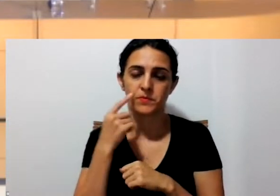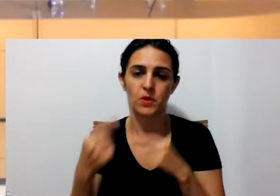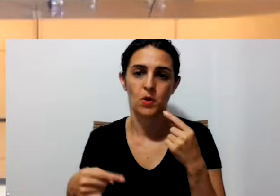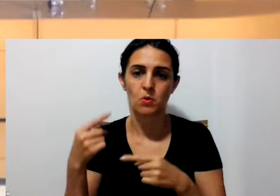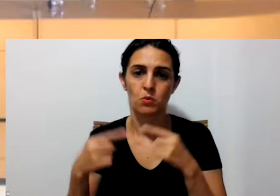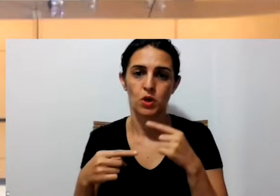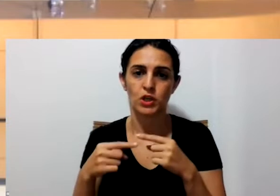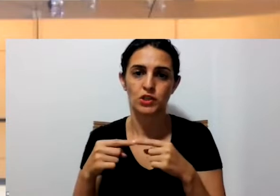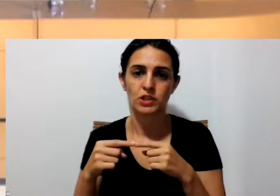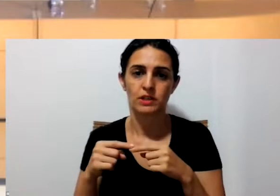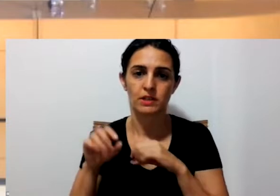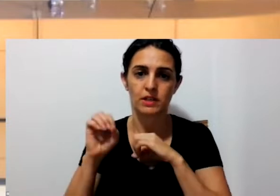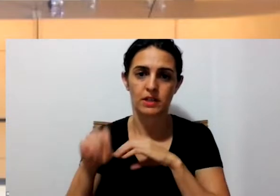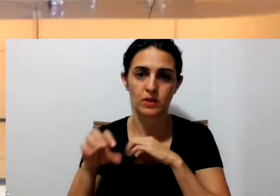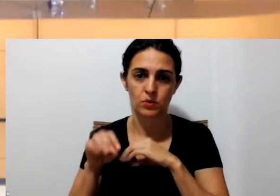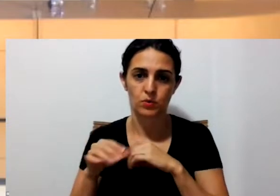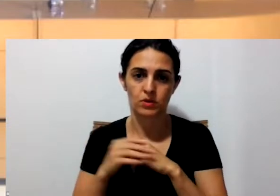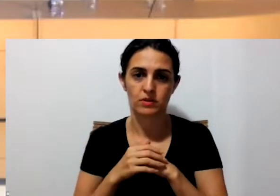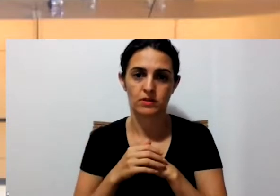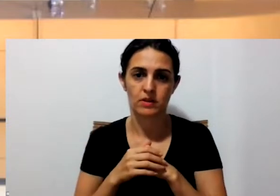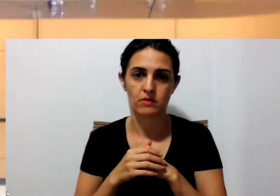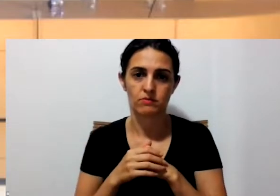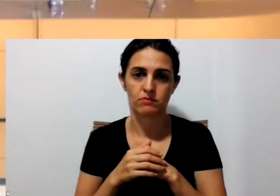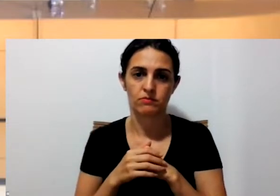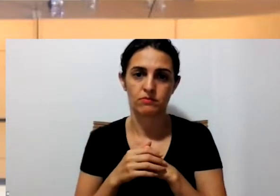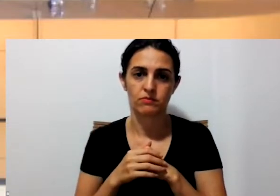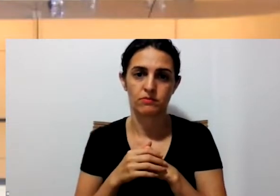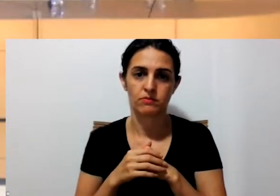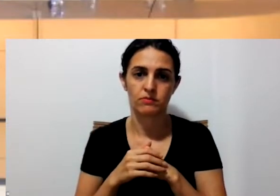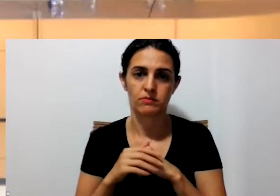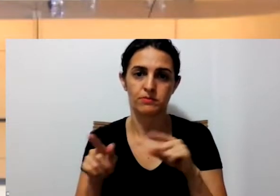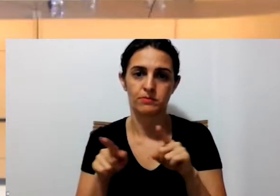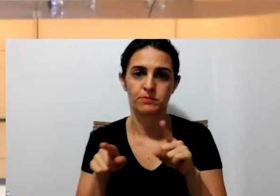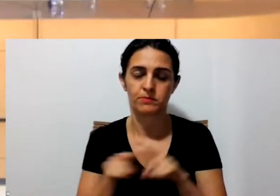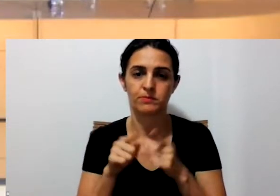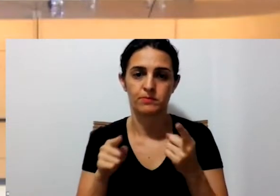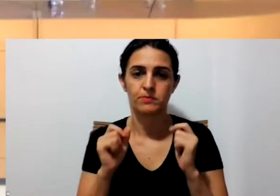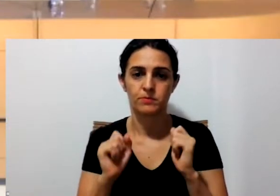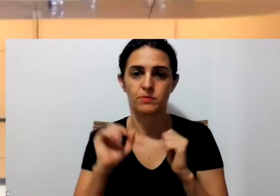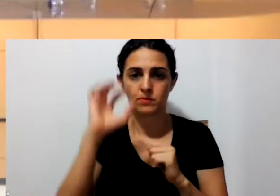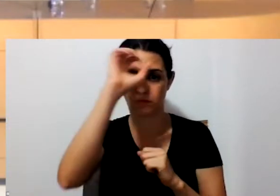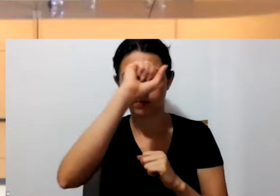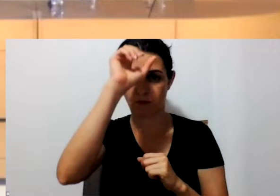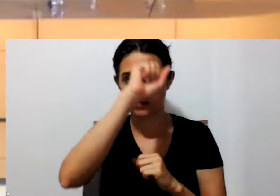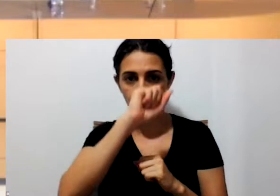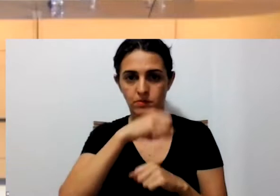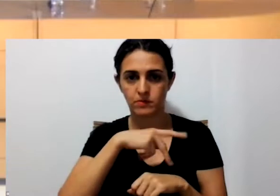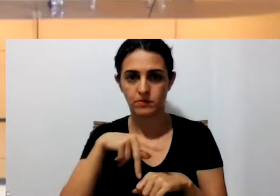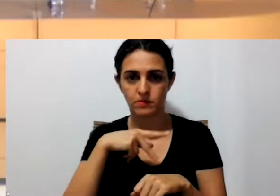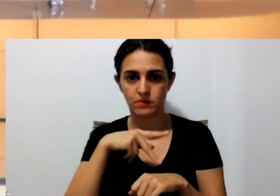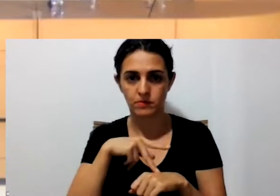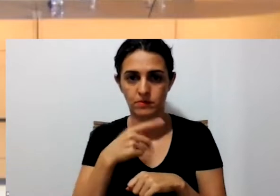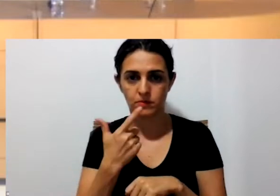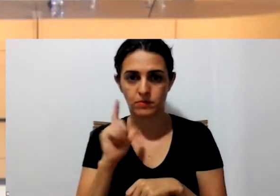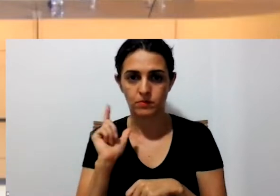member. Japan joined just right, like 4 years later in 1964.